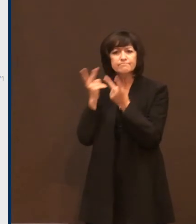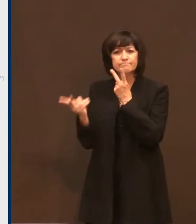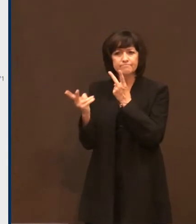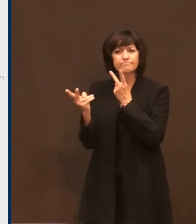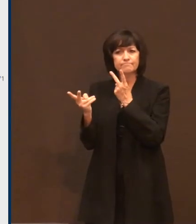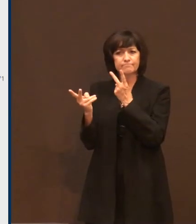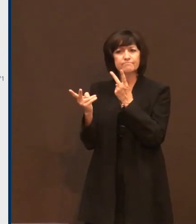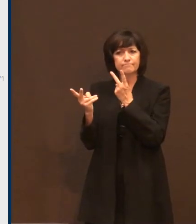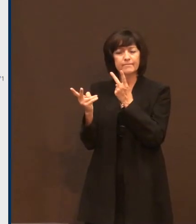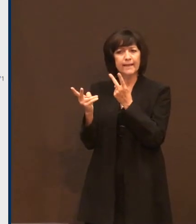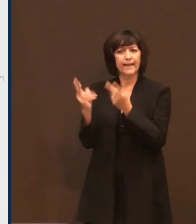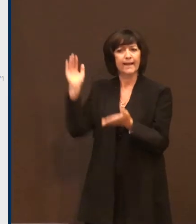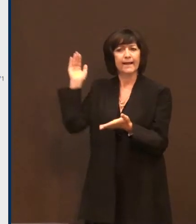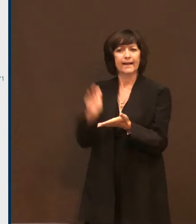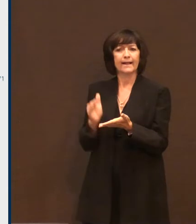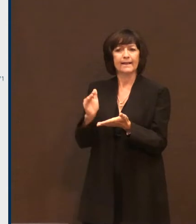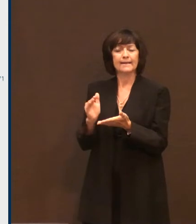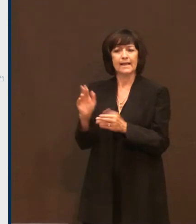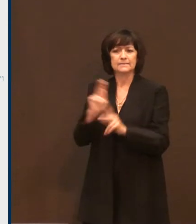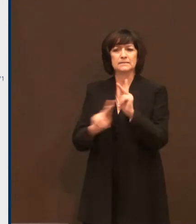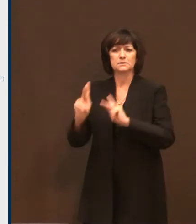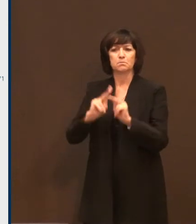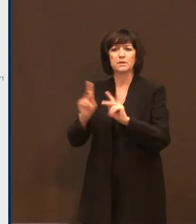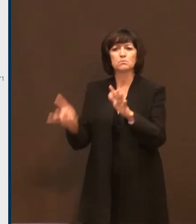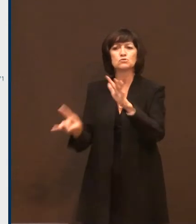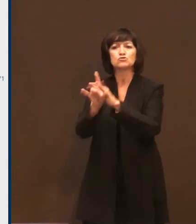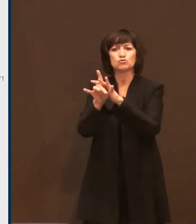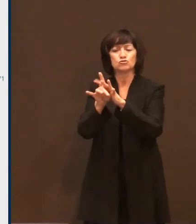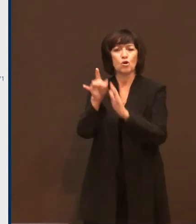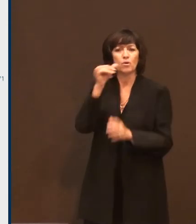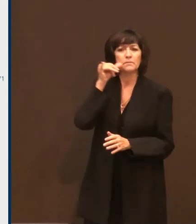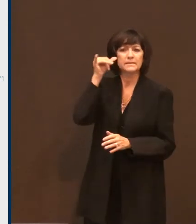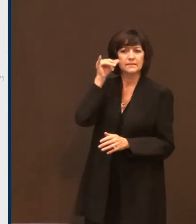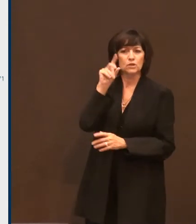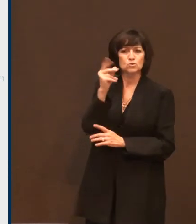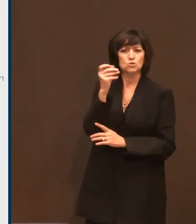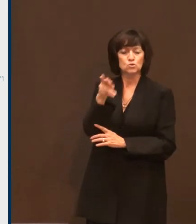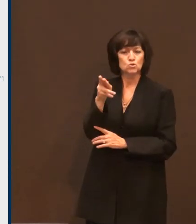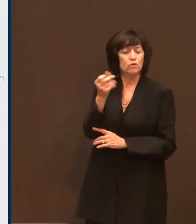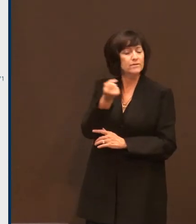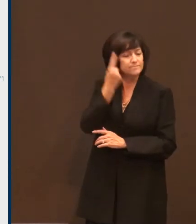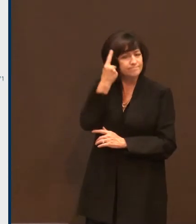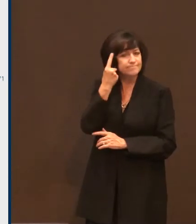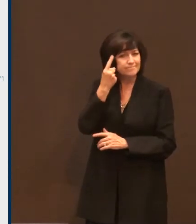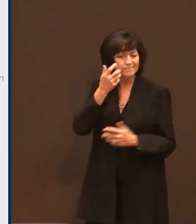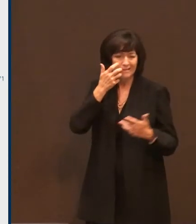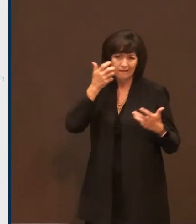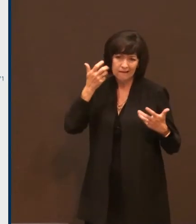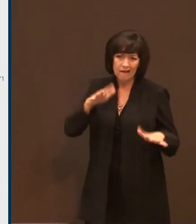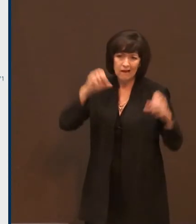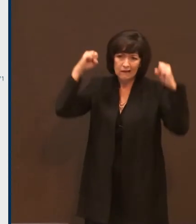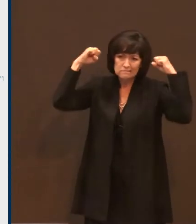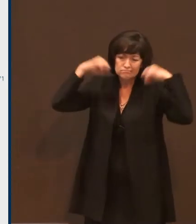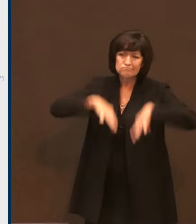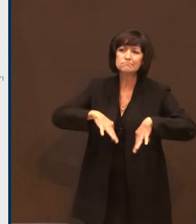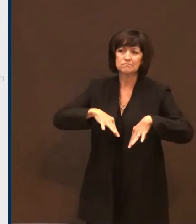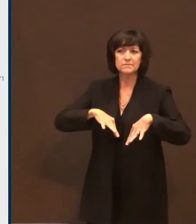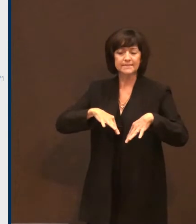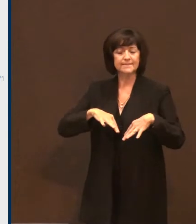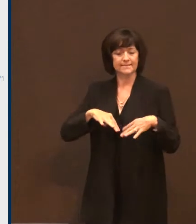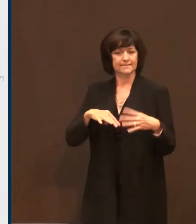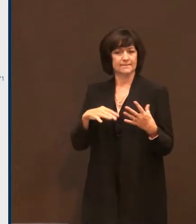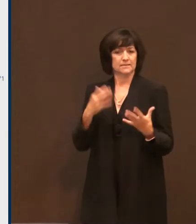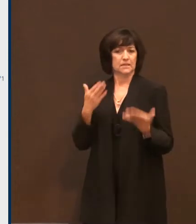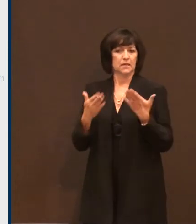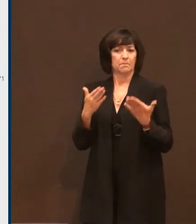lower turnout yesterday in Dover, and that could partially be due to the weather. I know Newcastle County had a little bit slower day as well, but as it